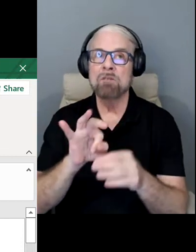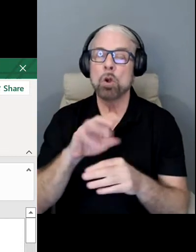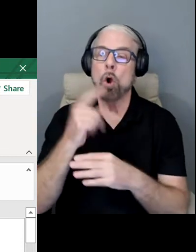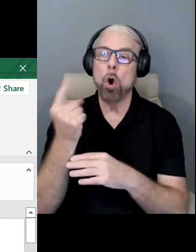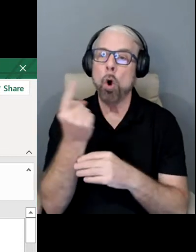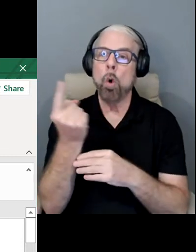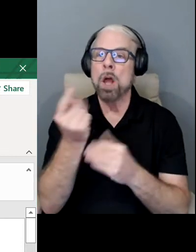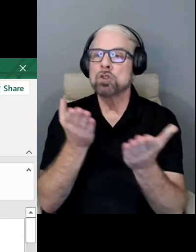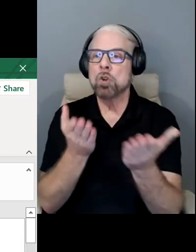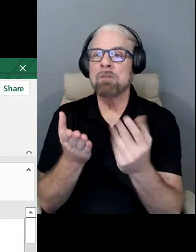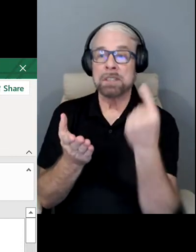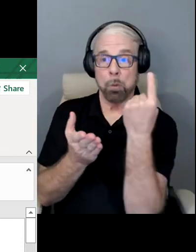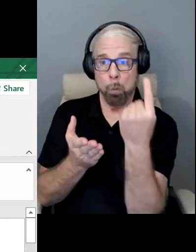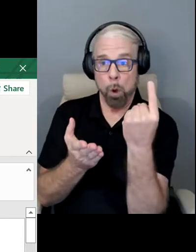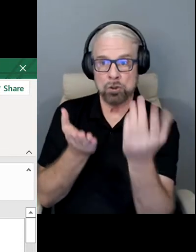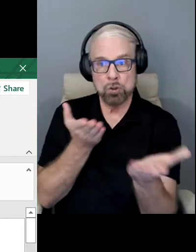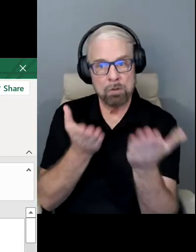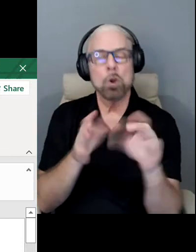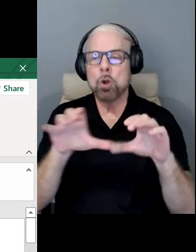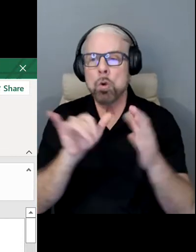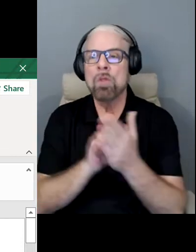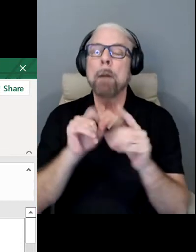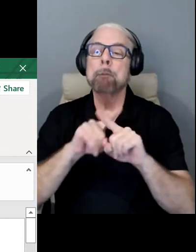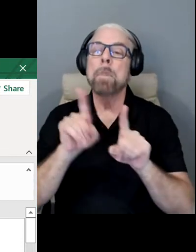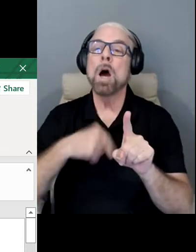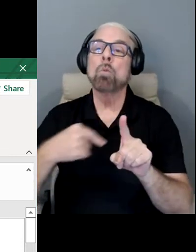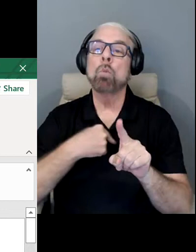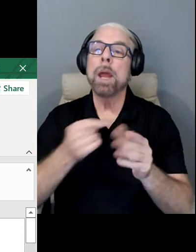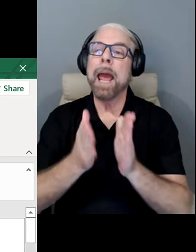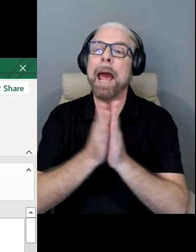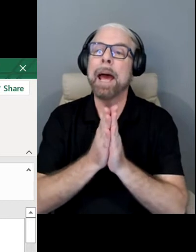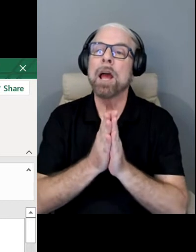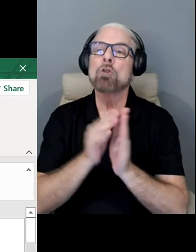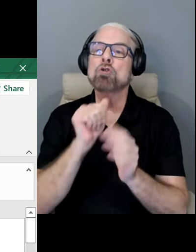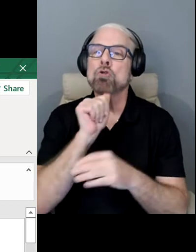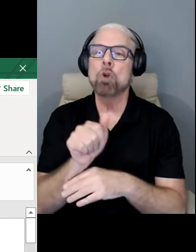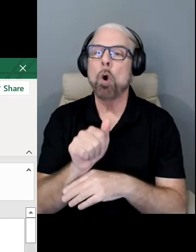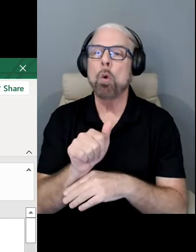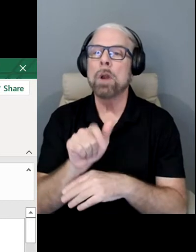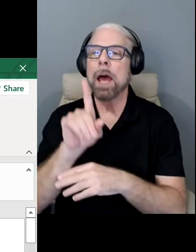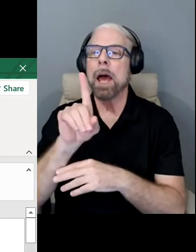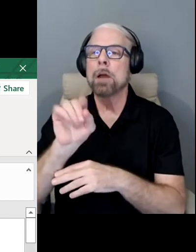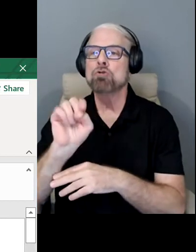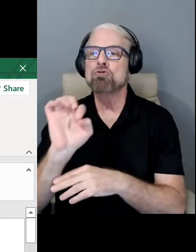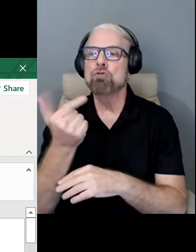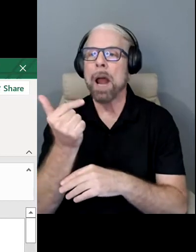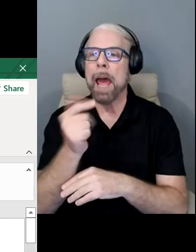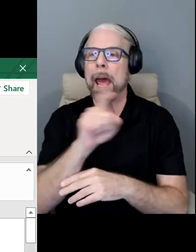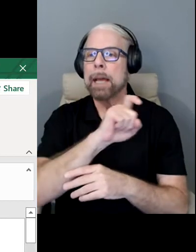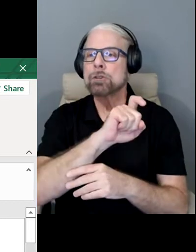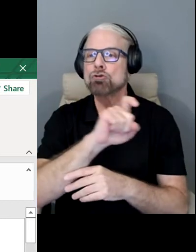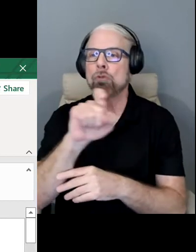is one service, you can do that. We do ask that people don't drag the value down